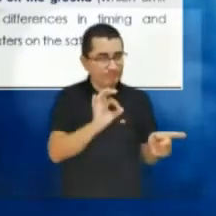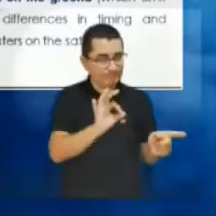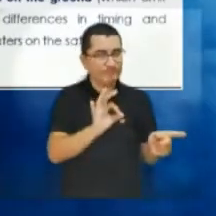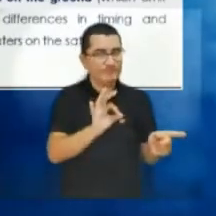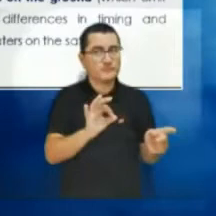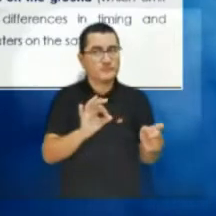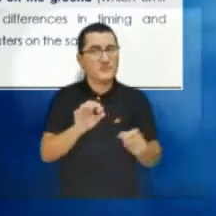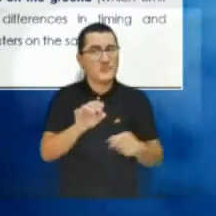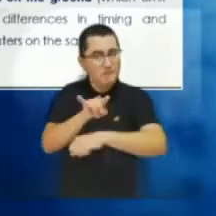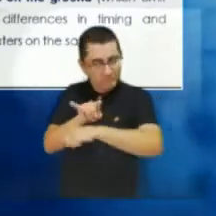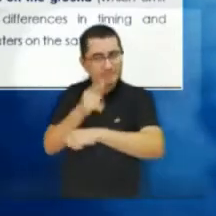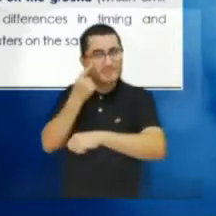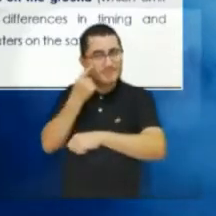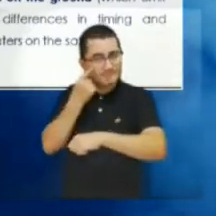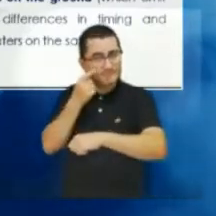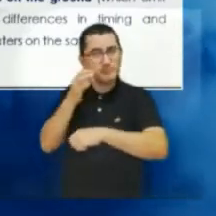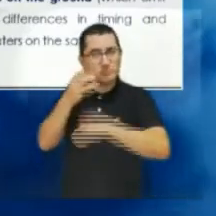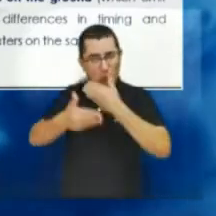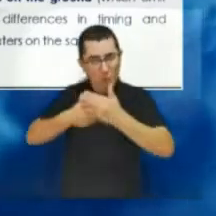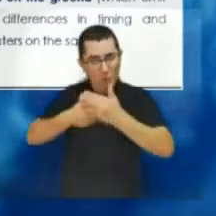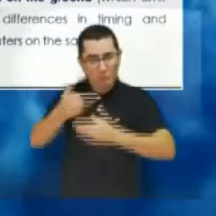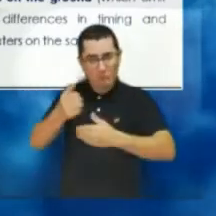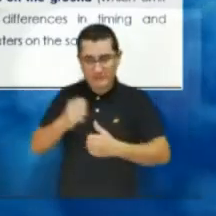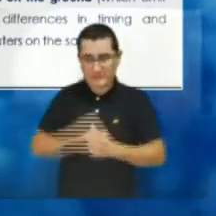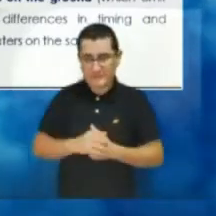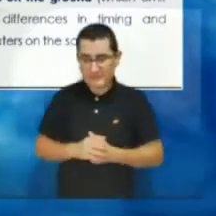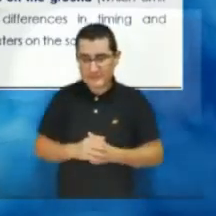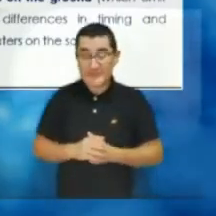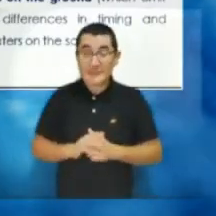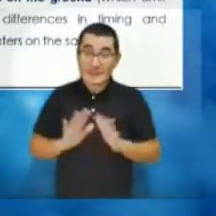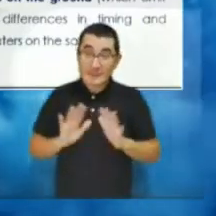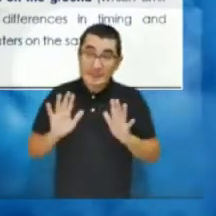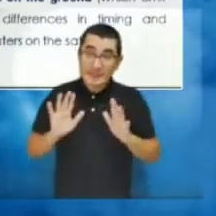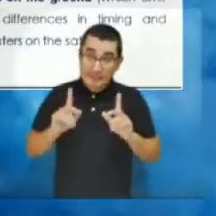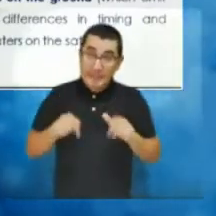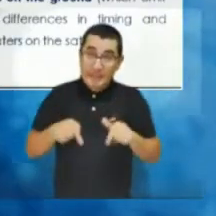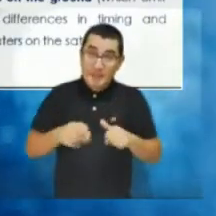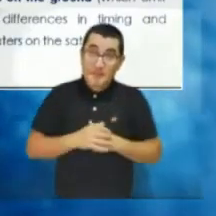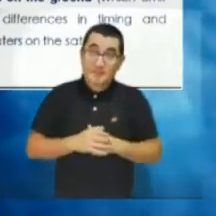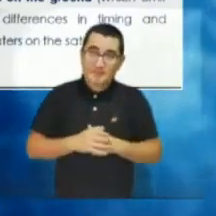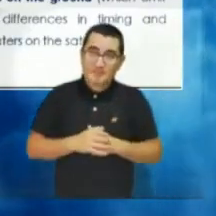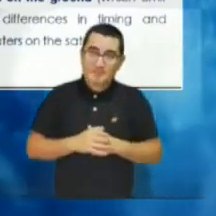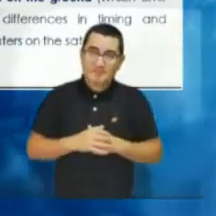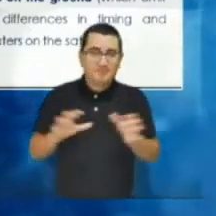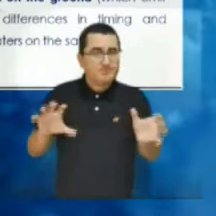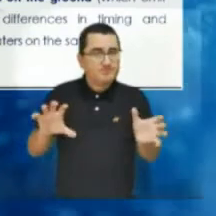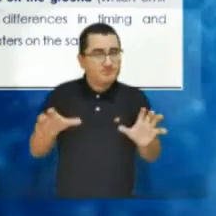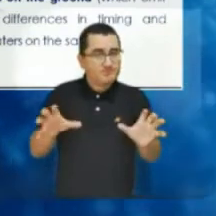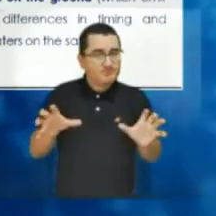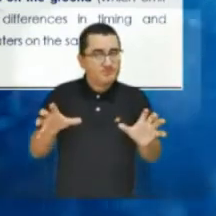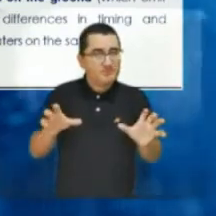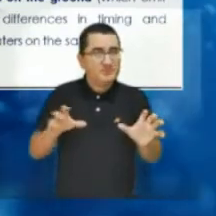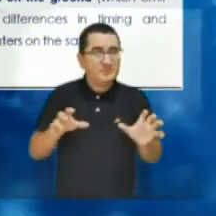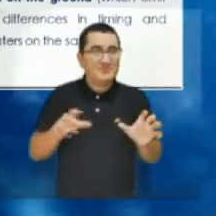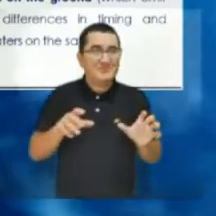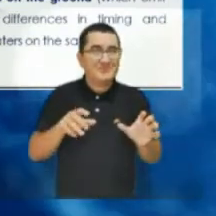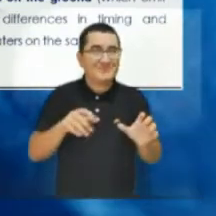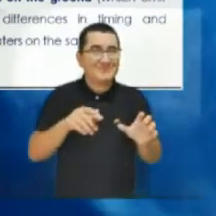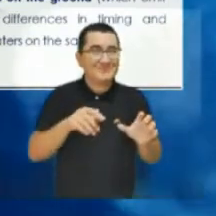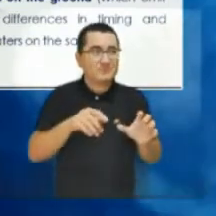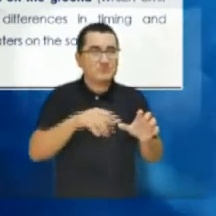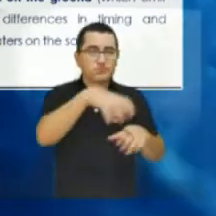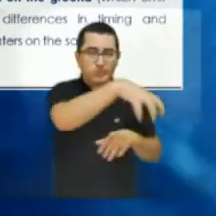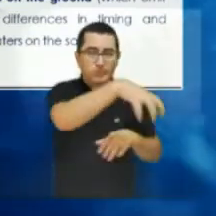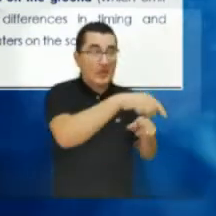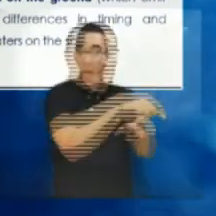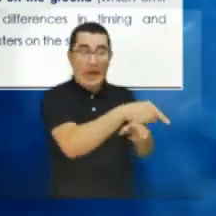For space radio stations, we use a MOU with LIAI, which is a station in Germany. So it's a MOU signed by